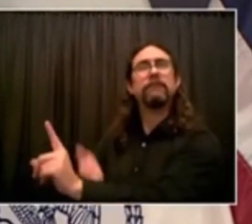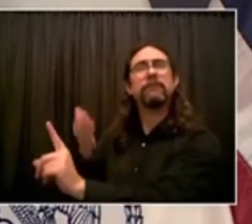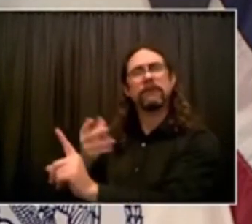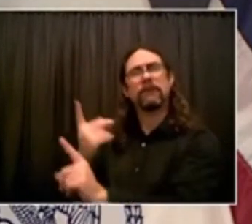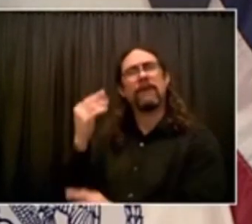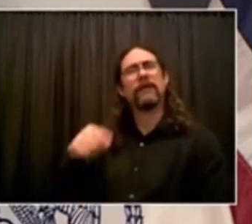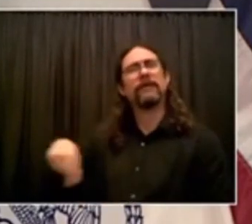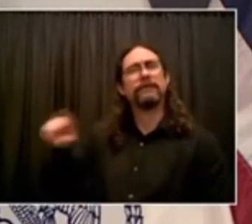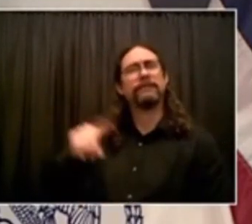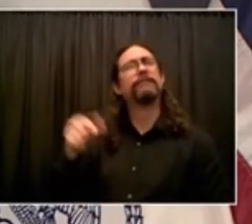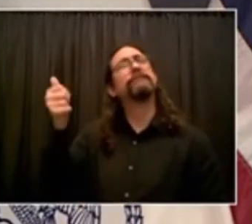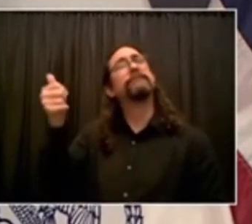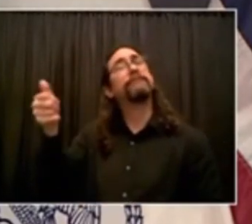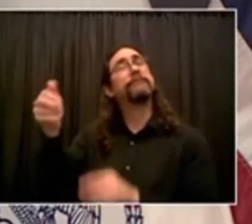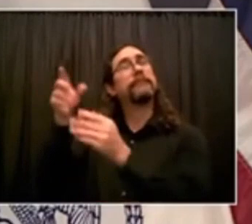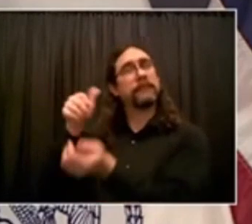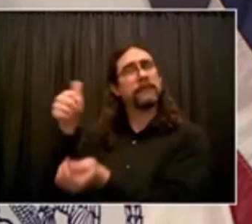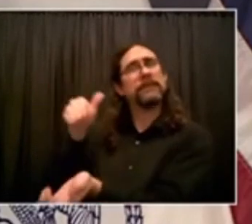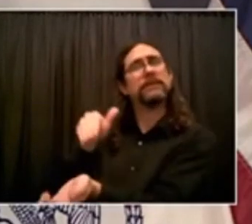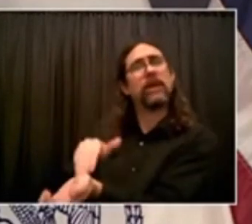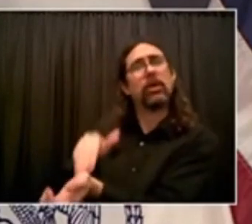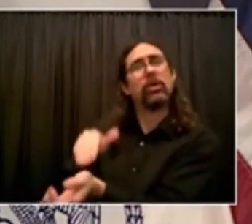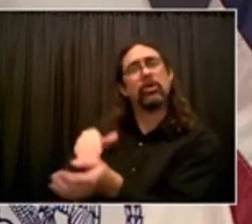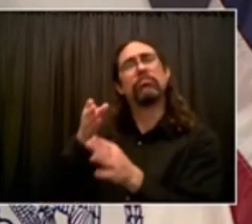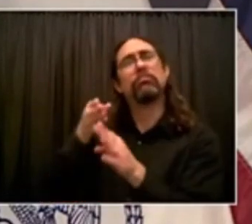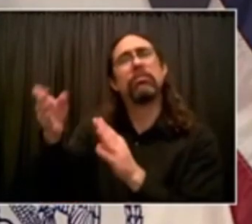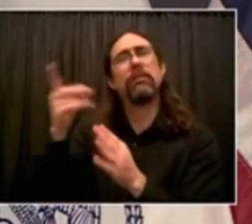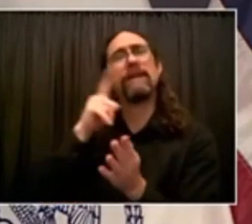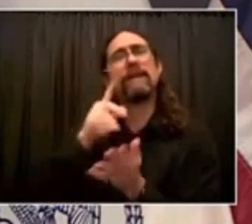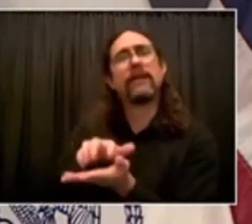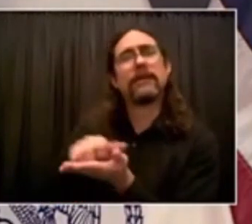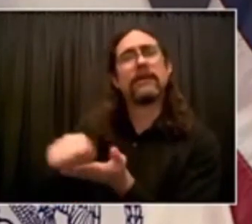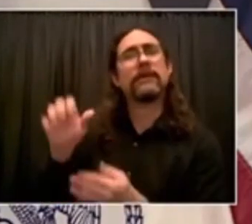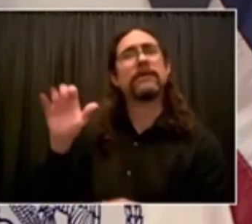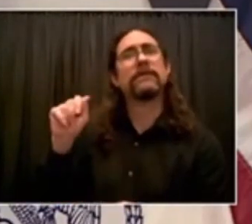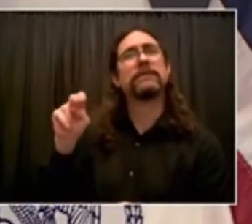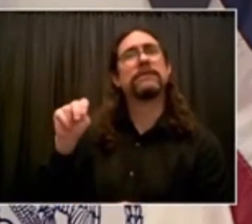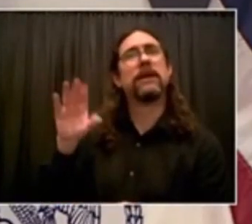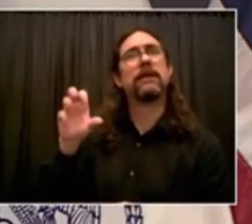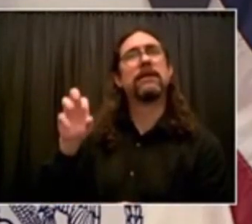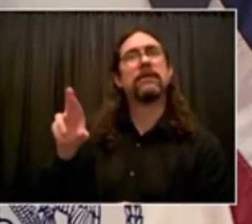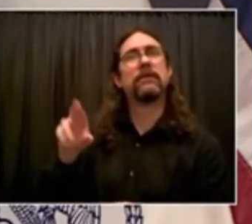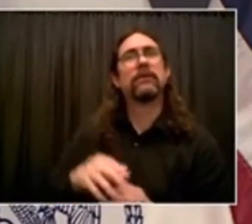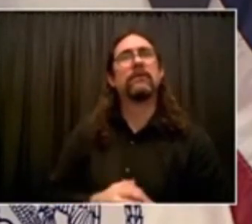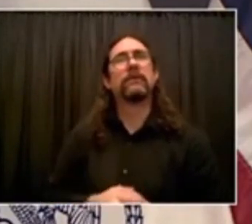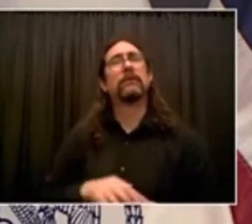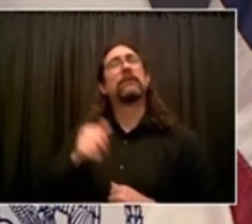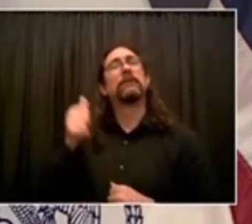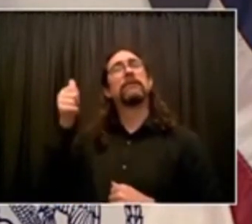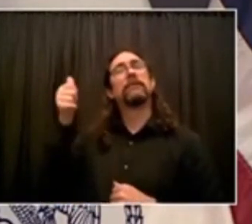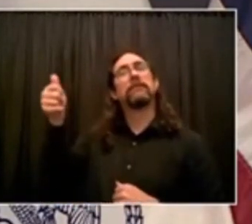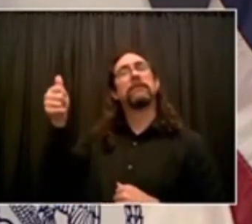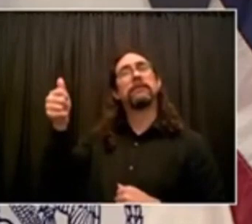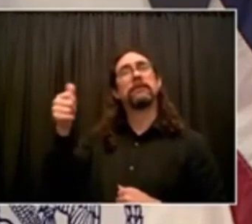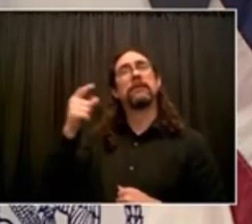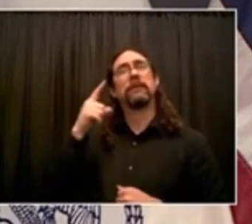global initiatives at the University of Pennsylvania. My pleasure to introduce Dr. Zeke Emanuel.